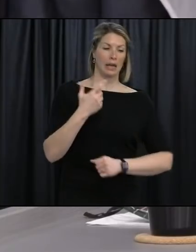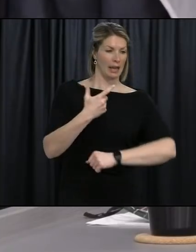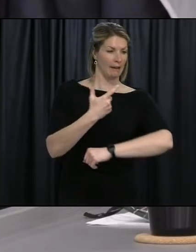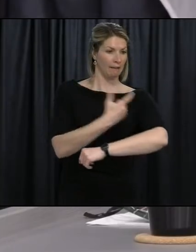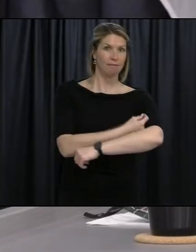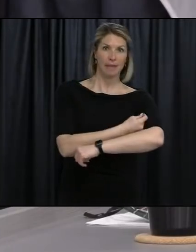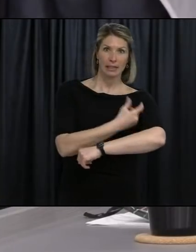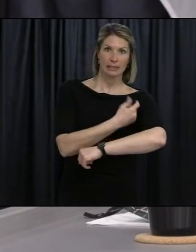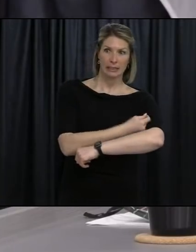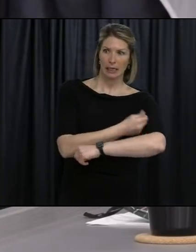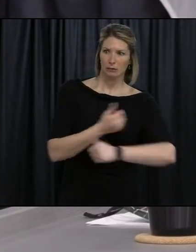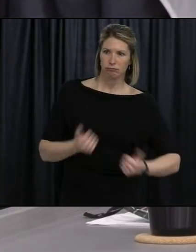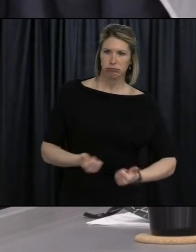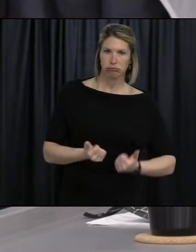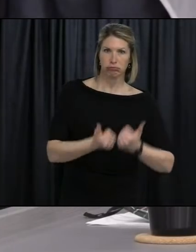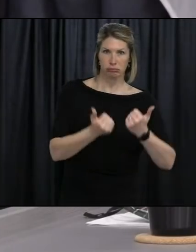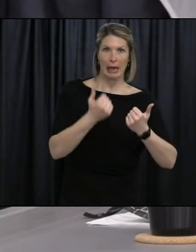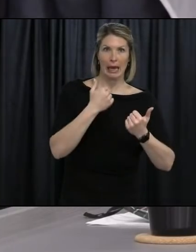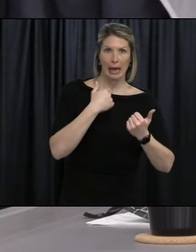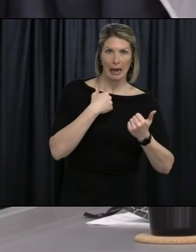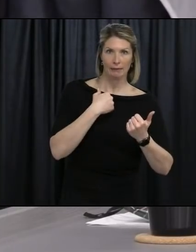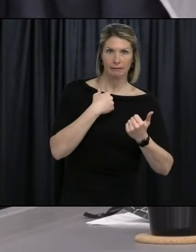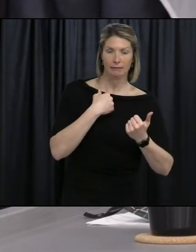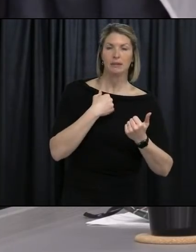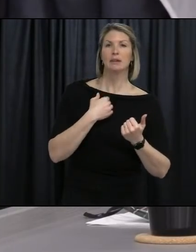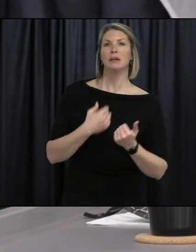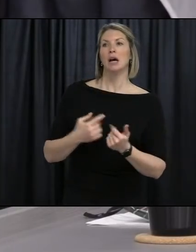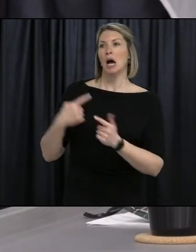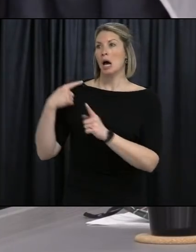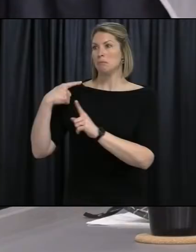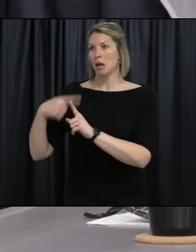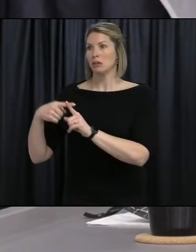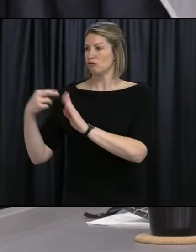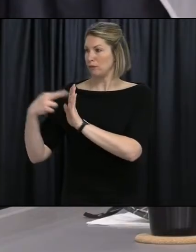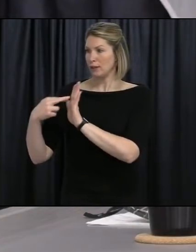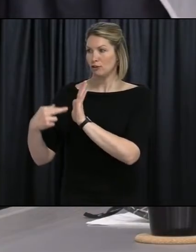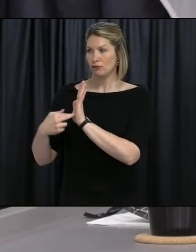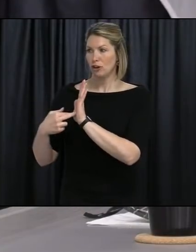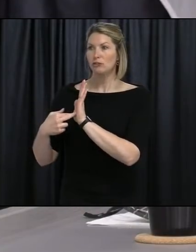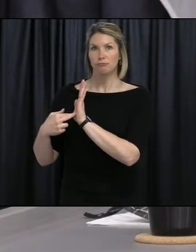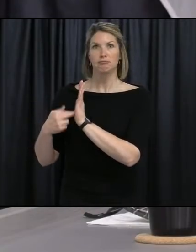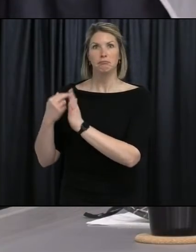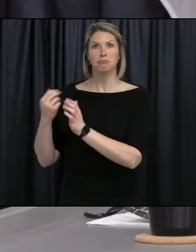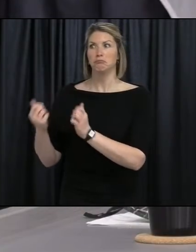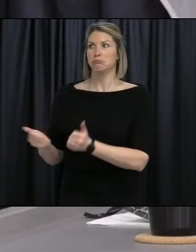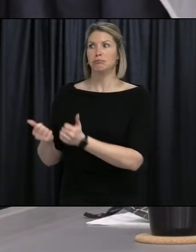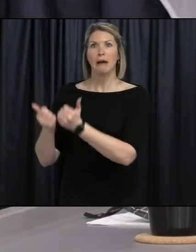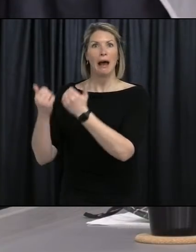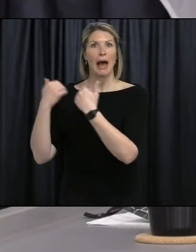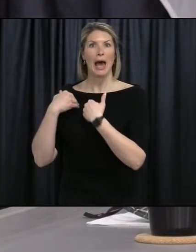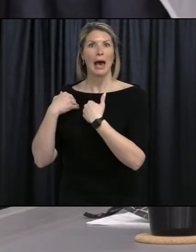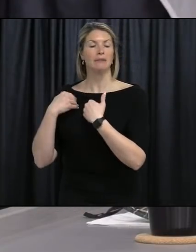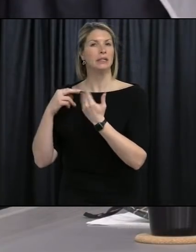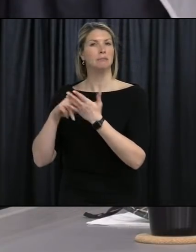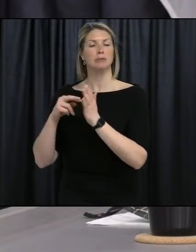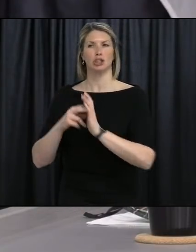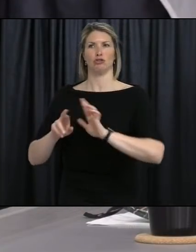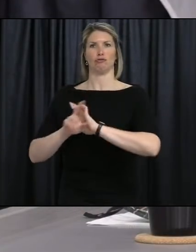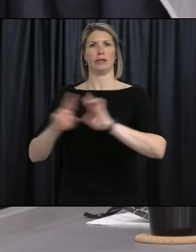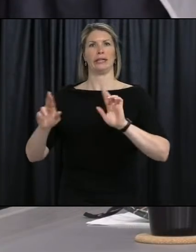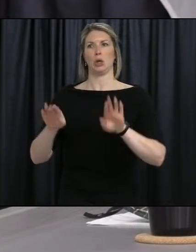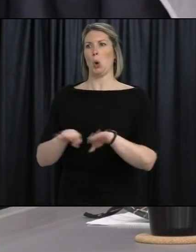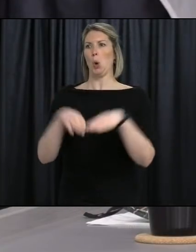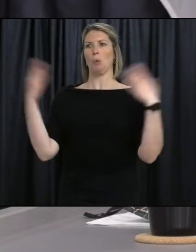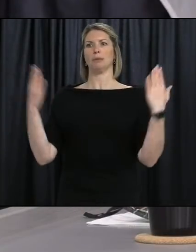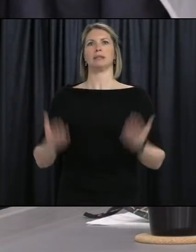extra deliveries of vaccine that we've had have enabled that to happen. In a sense,